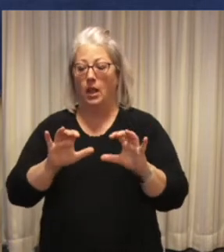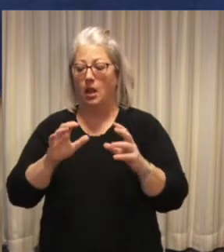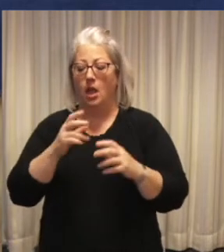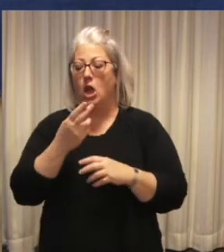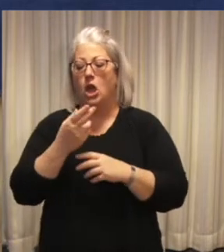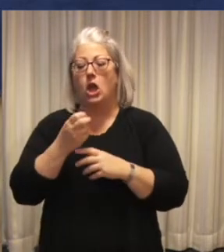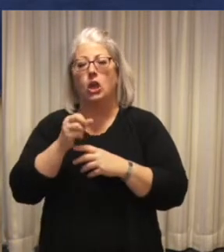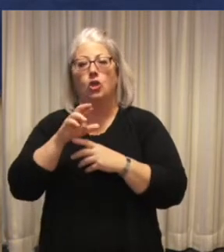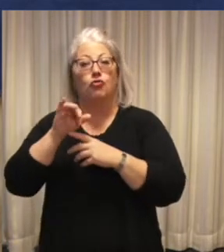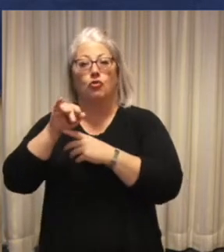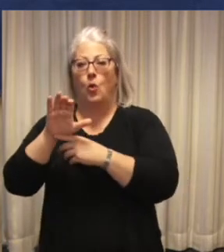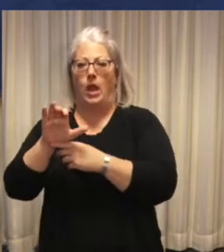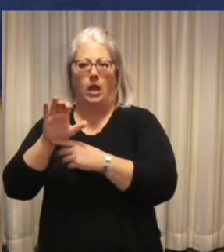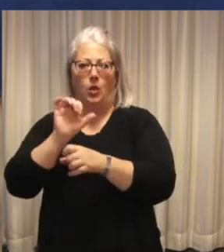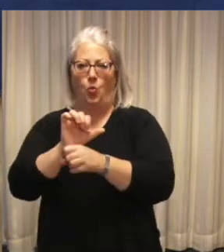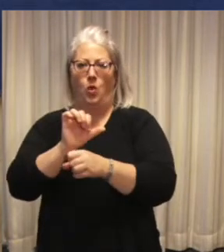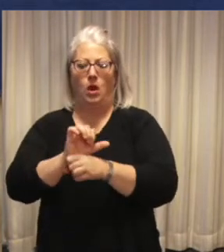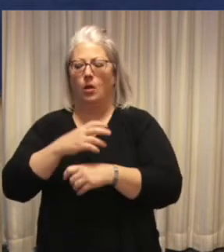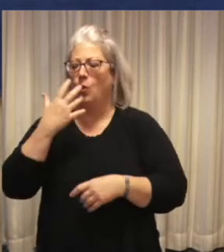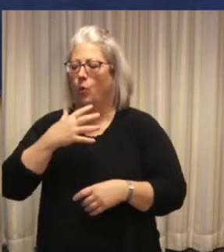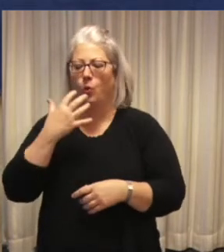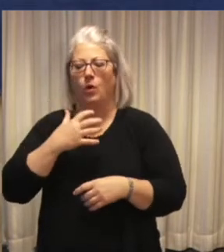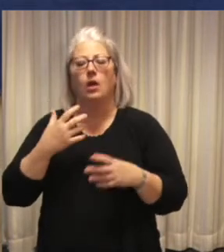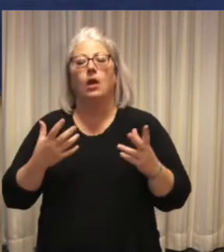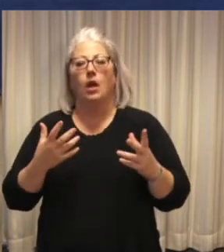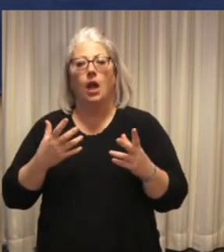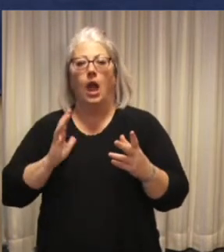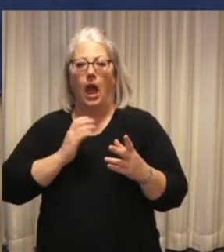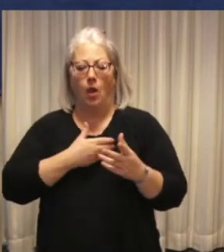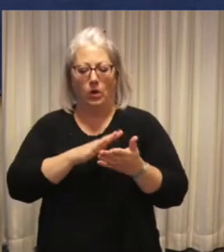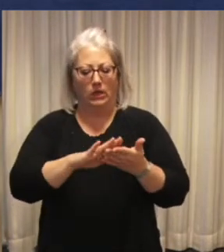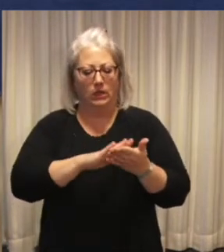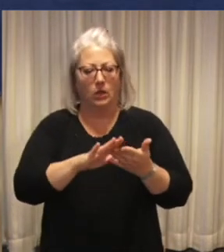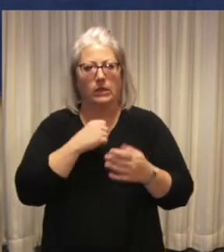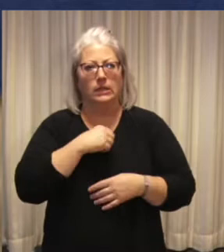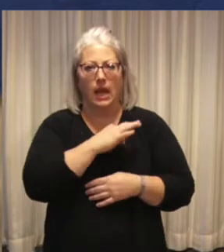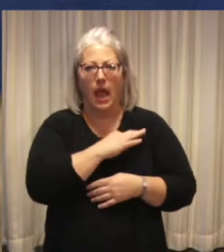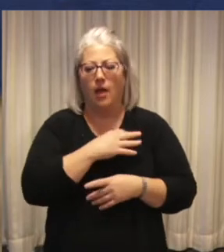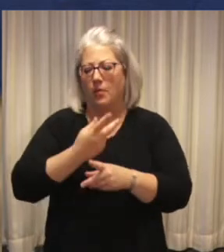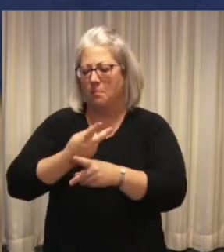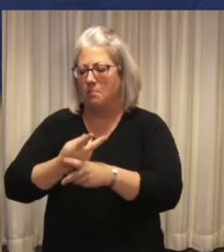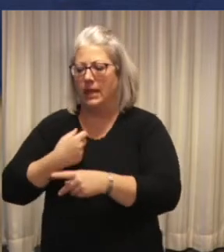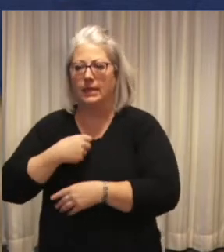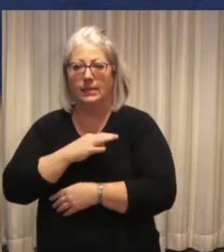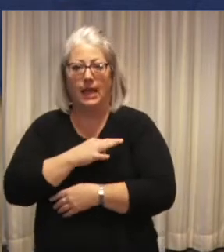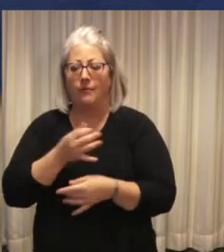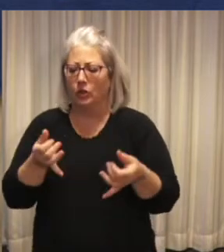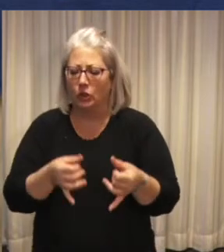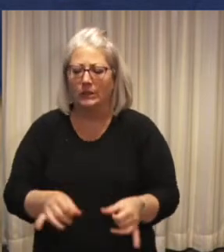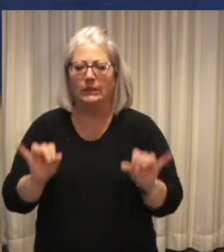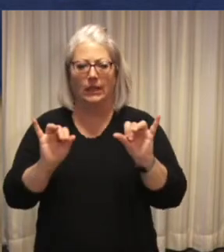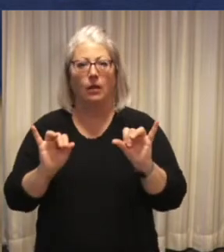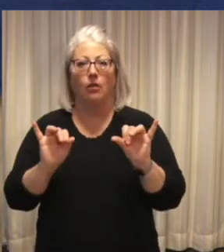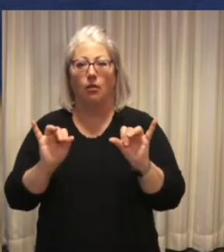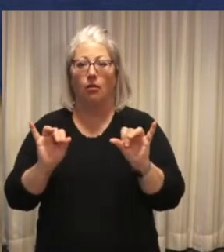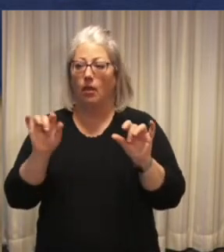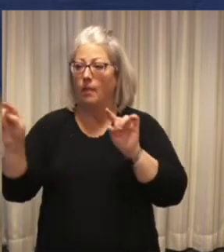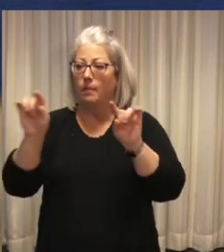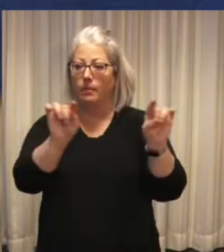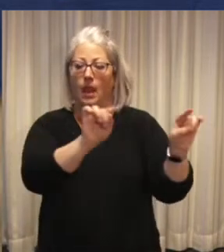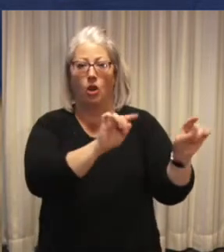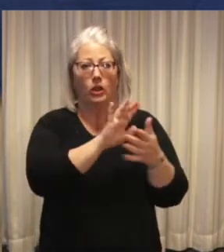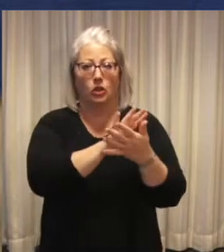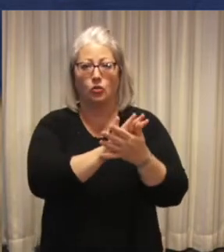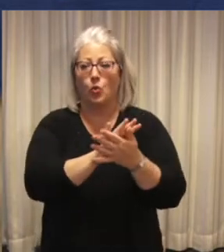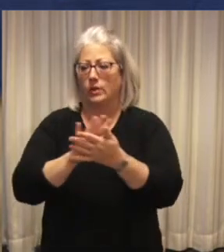know, making sure our students are being fed. You know, our custodial staff, our maintenance staff, they're still there. they're still there, and they're cleaning. I go into